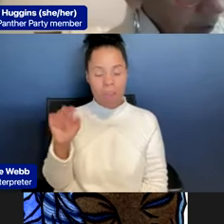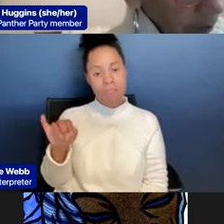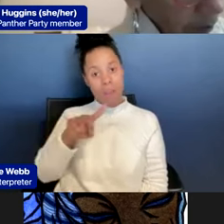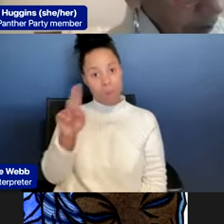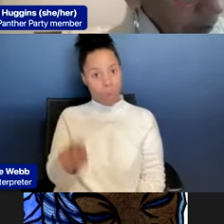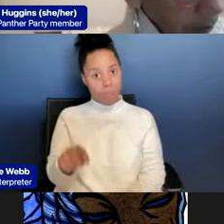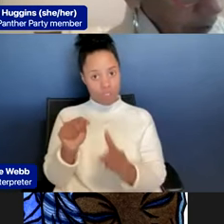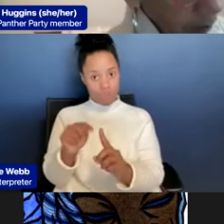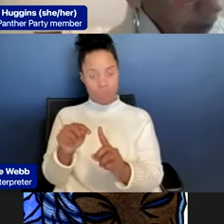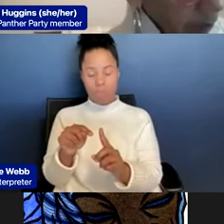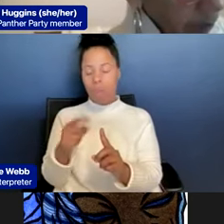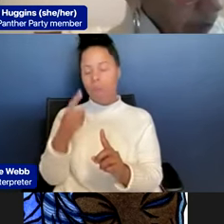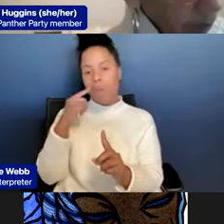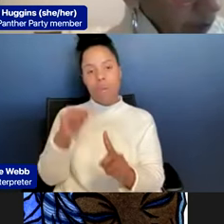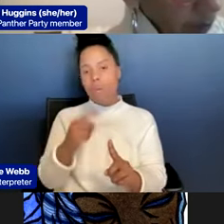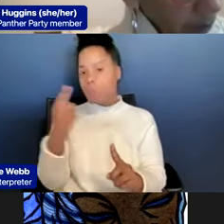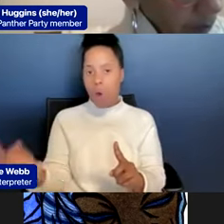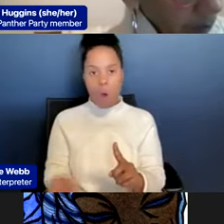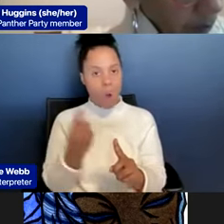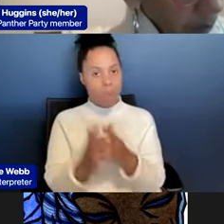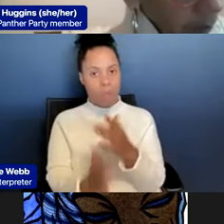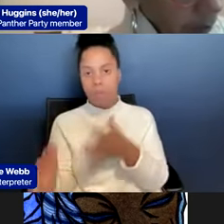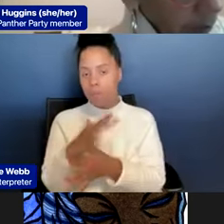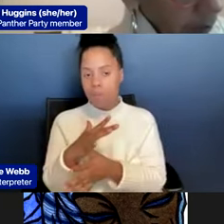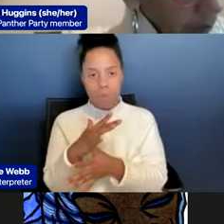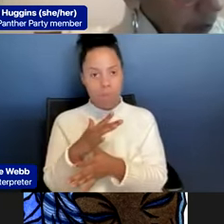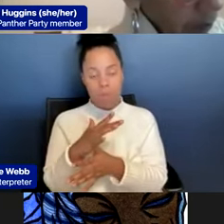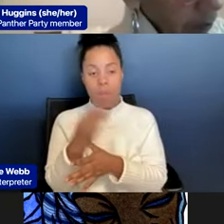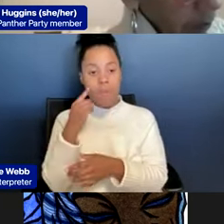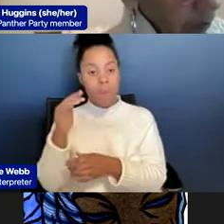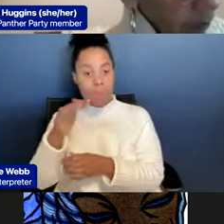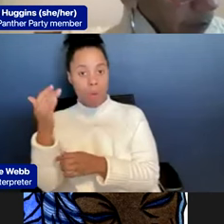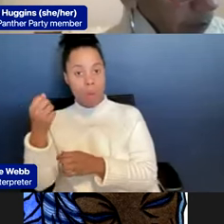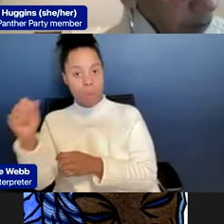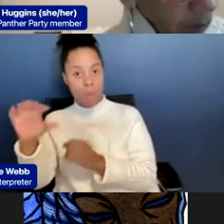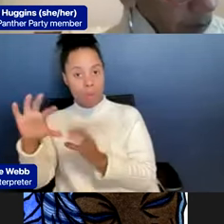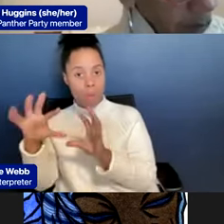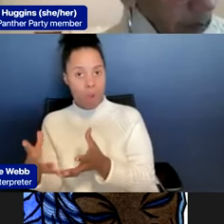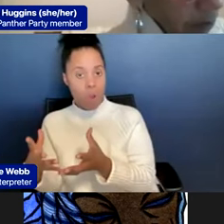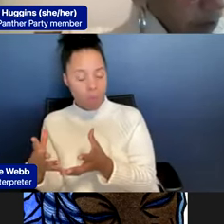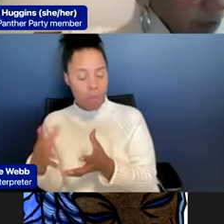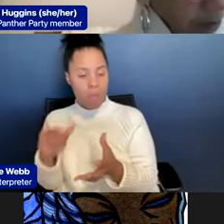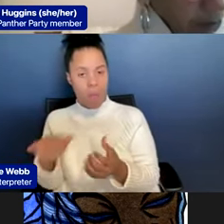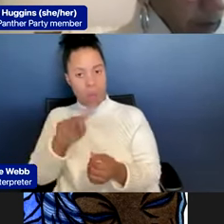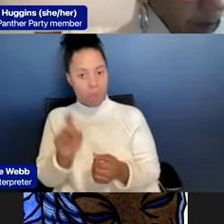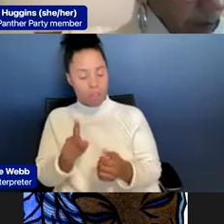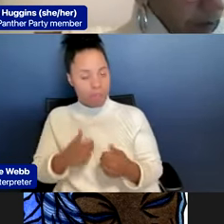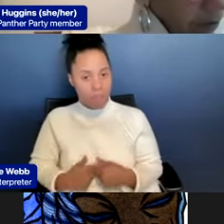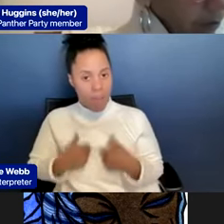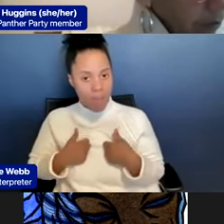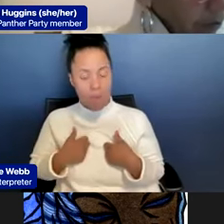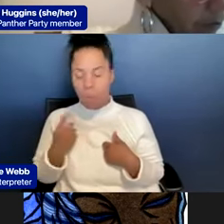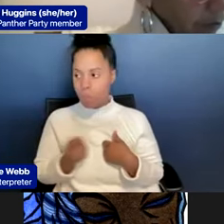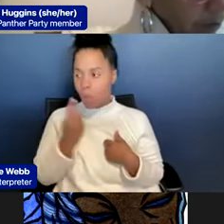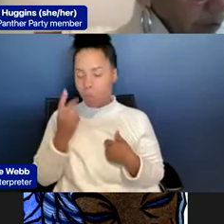was always the front forefront. For the Black Panther Party, the question of survival was in the face of consistent police